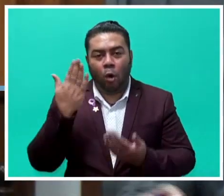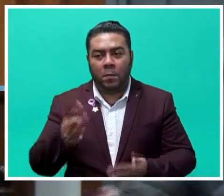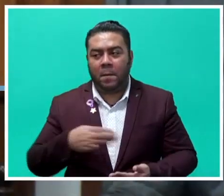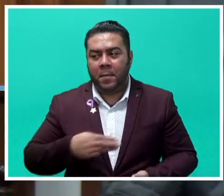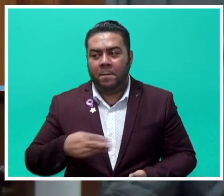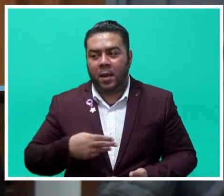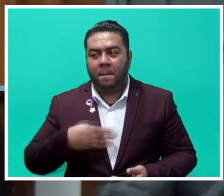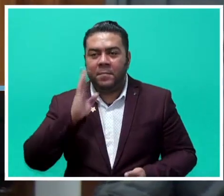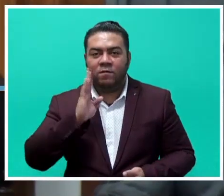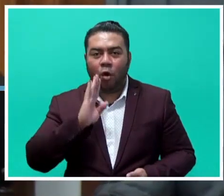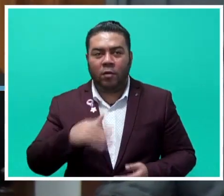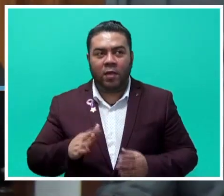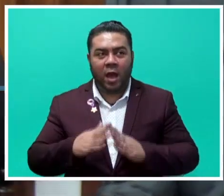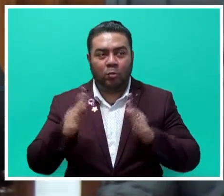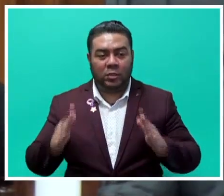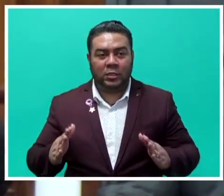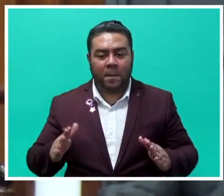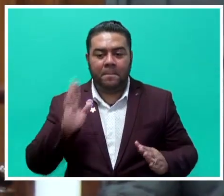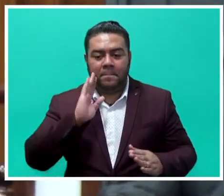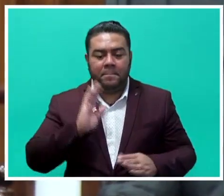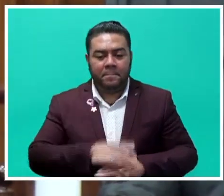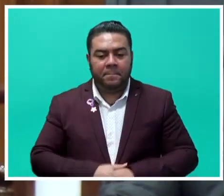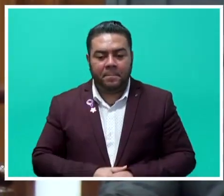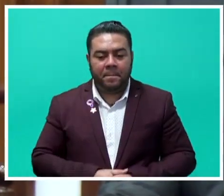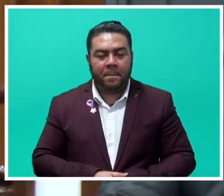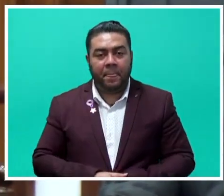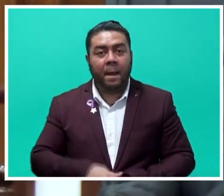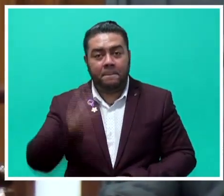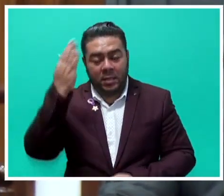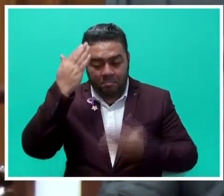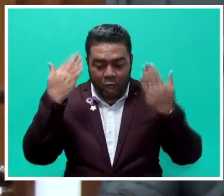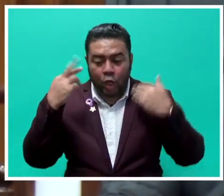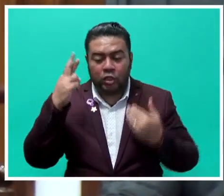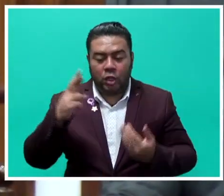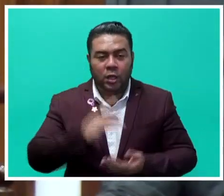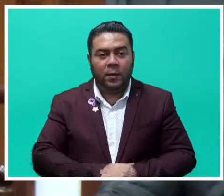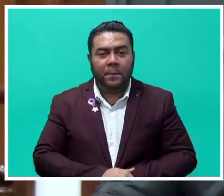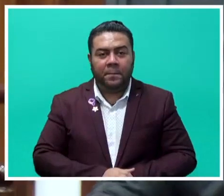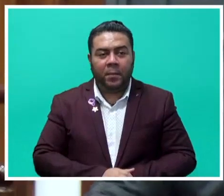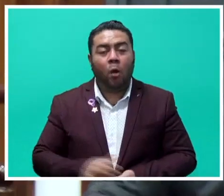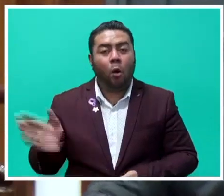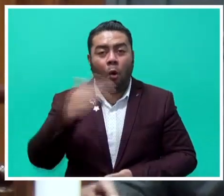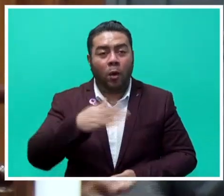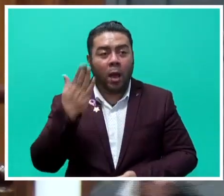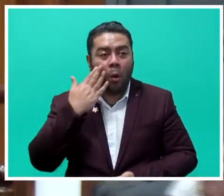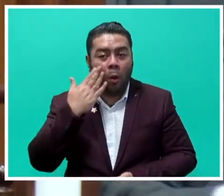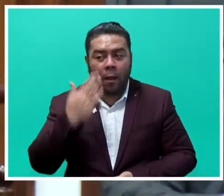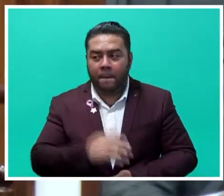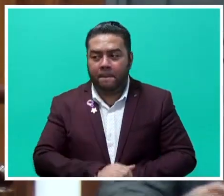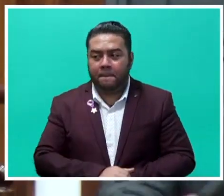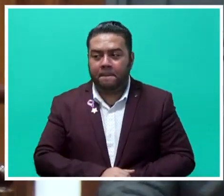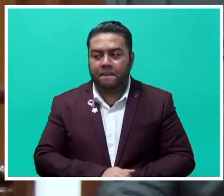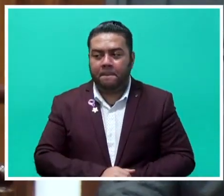this August House this morning. Mr. Speaker, sir, as we are all aware,